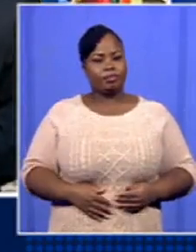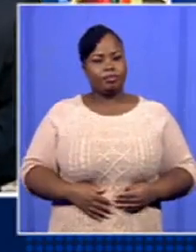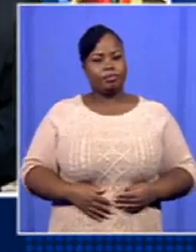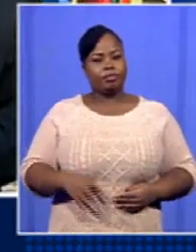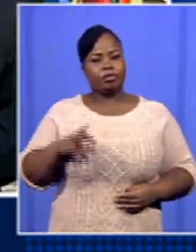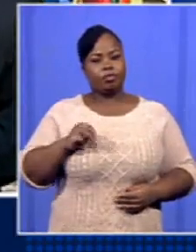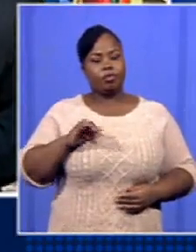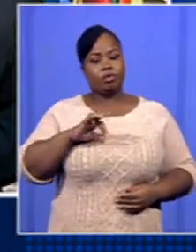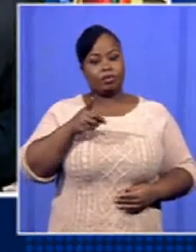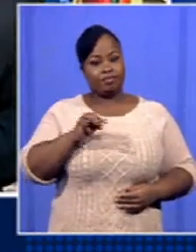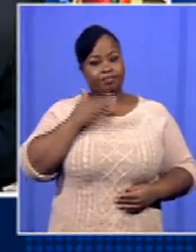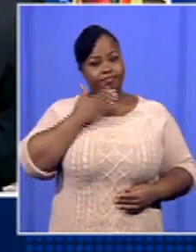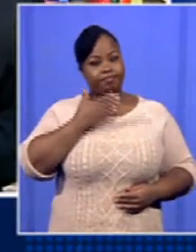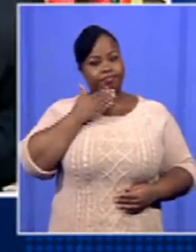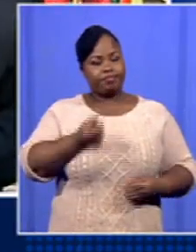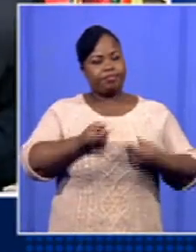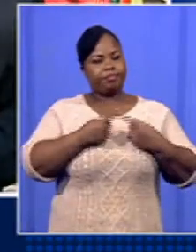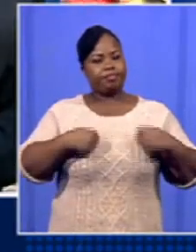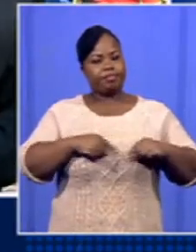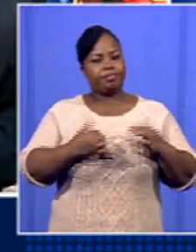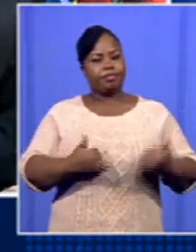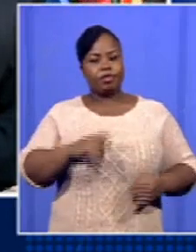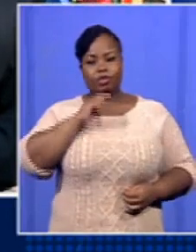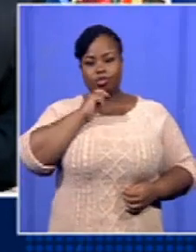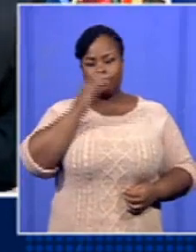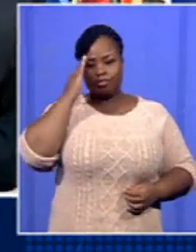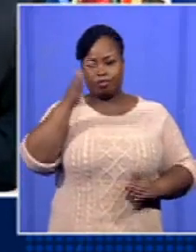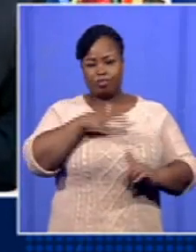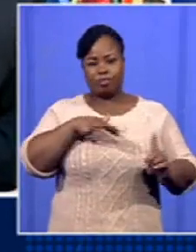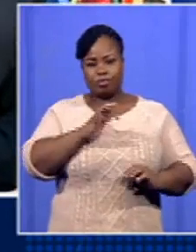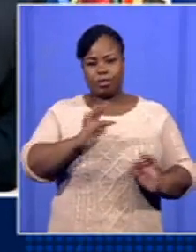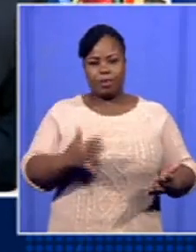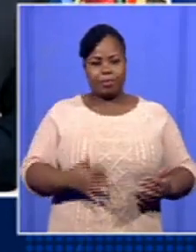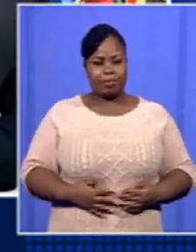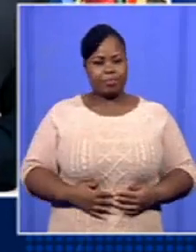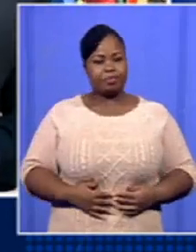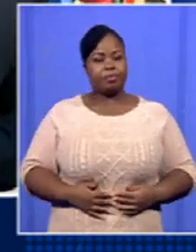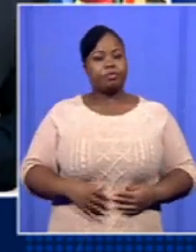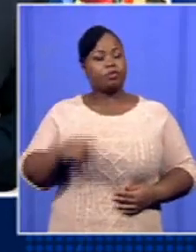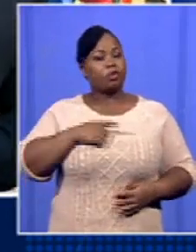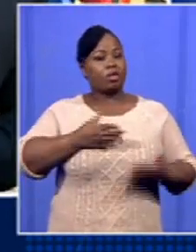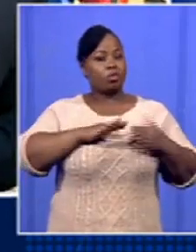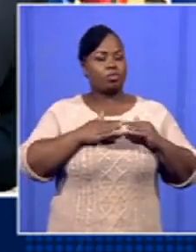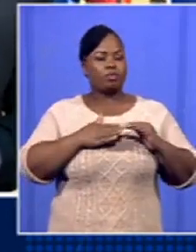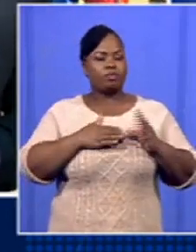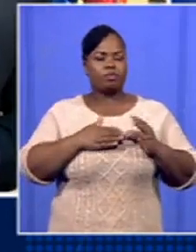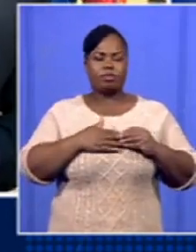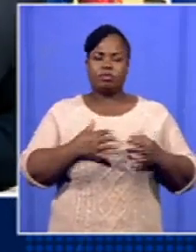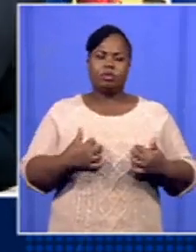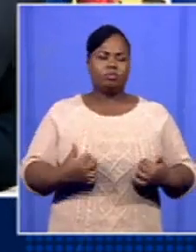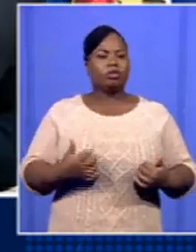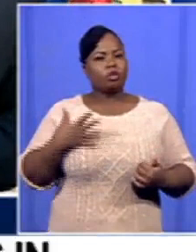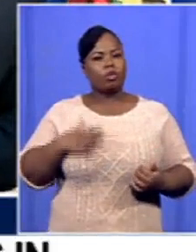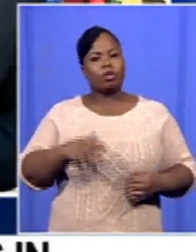you very much for joining us this morning. We know what the situation has been like. You know, communities have been desperate for some water in